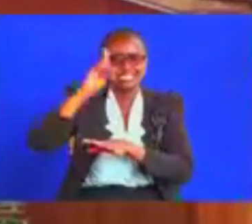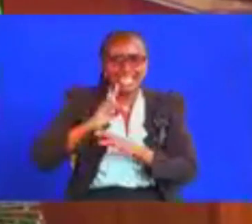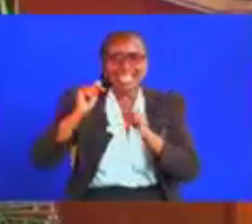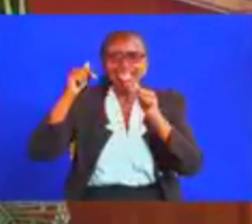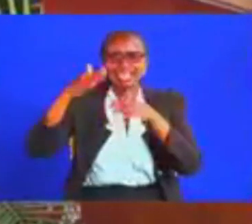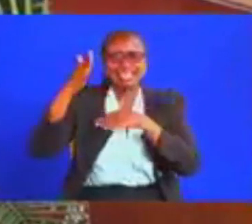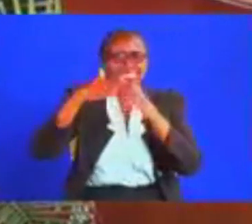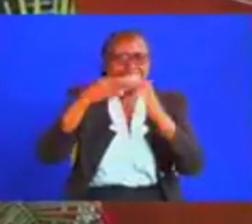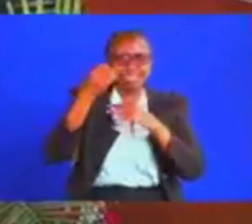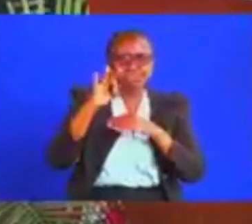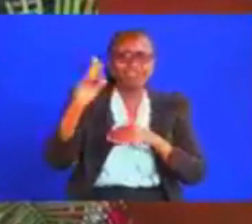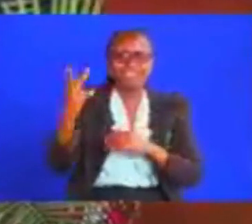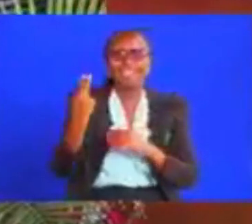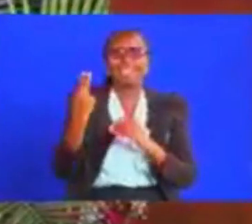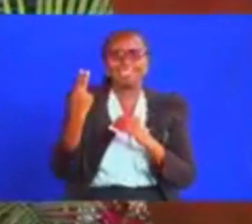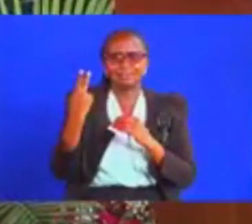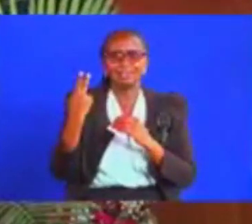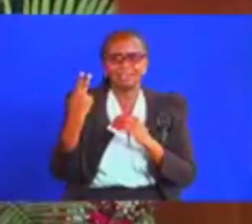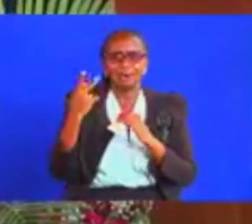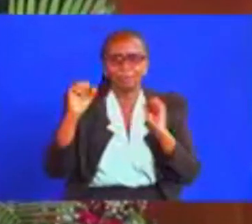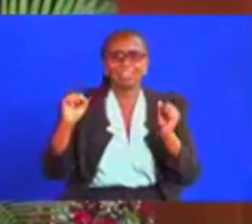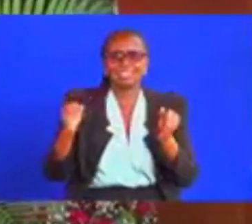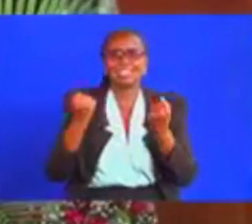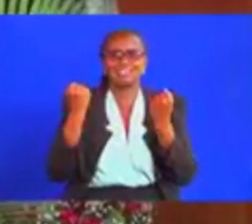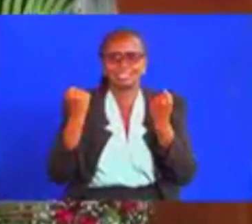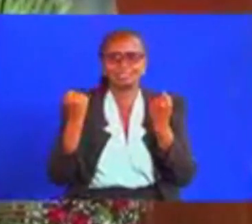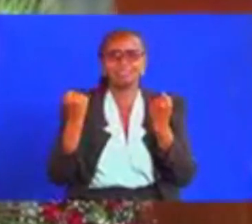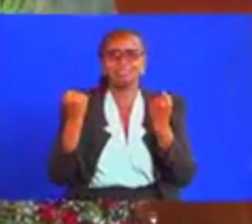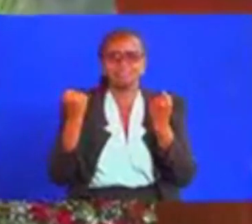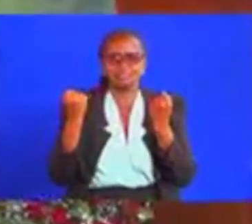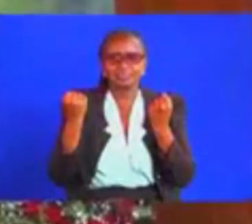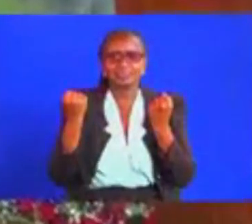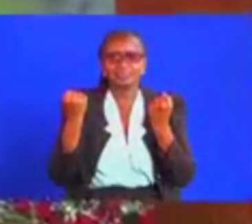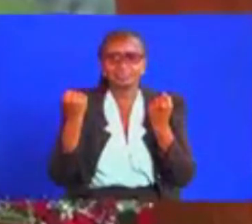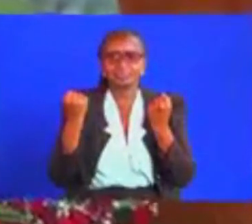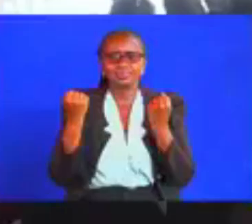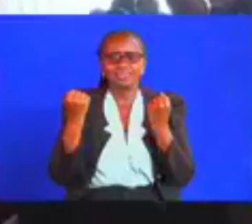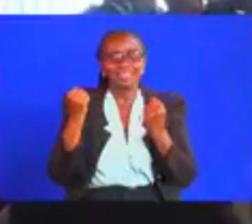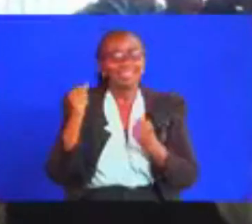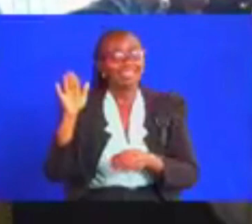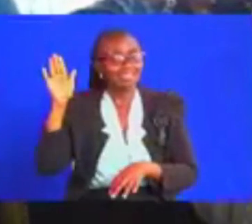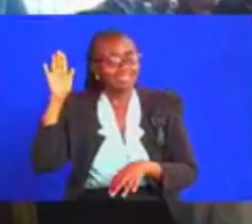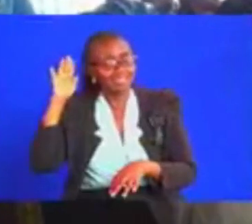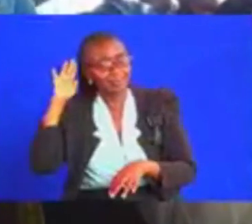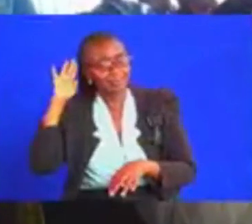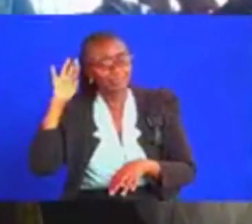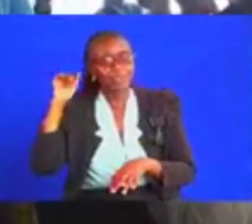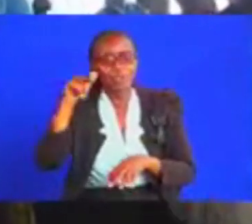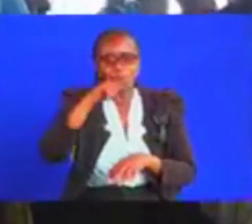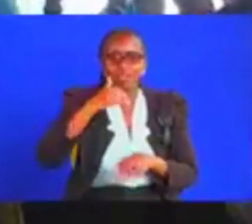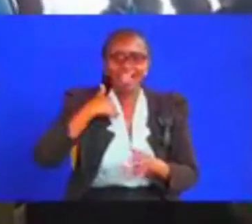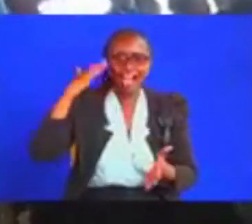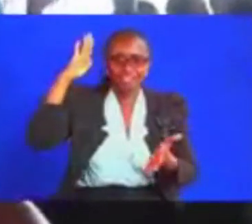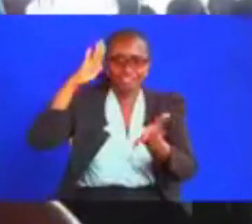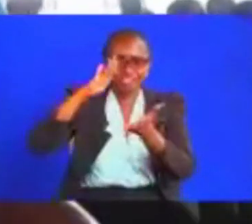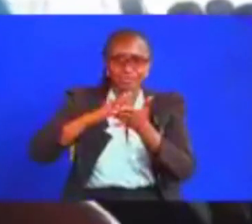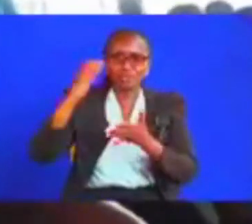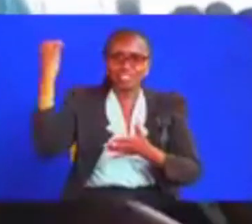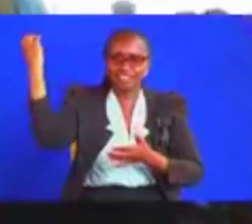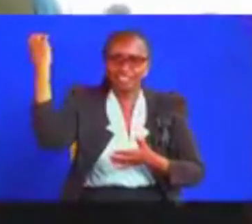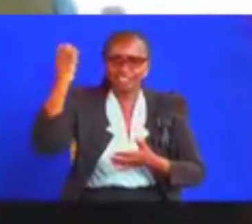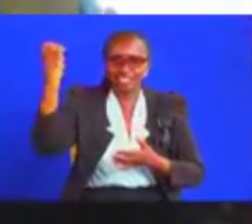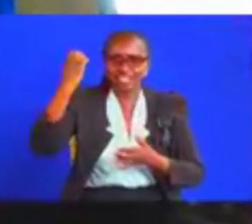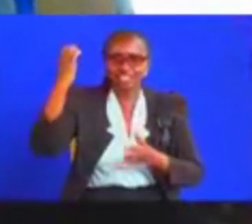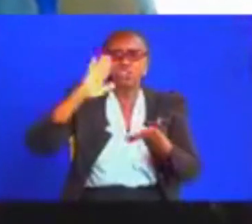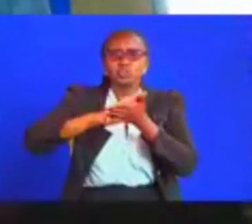of Kenyans were saved. Did you hear what I said? Listen, we have reduced evangelism to